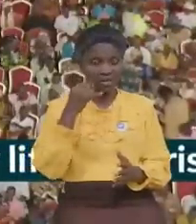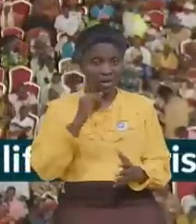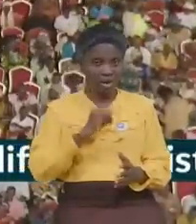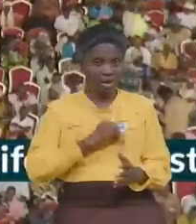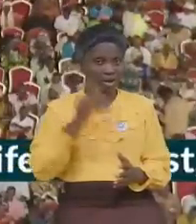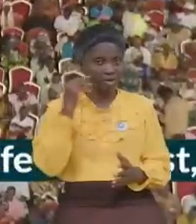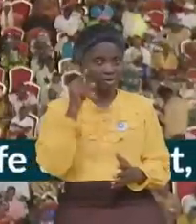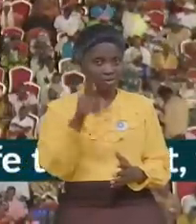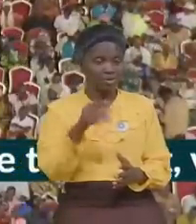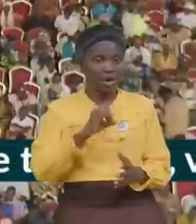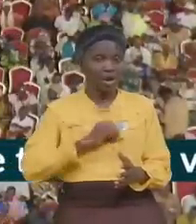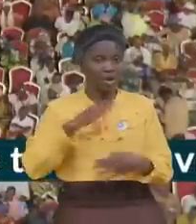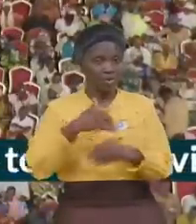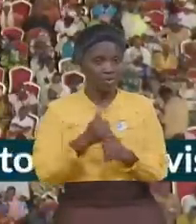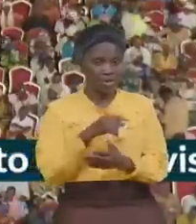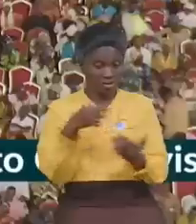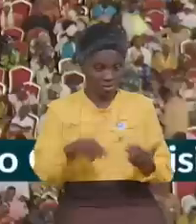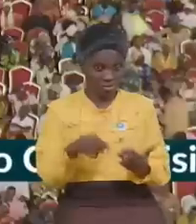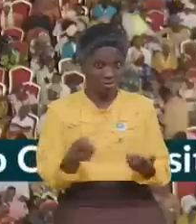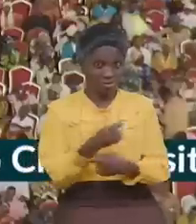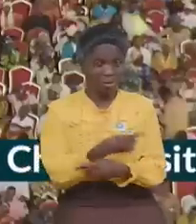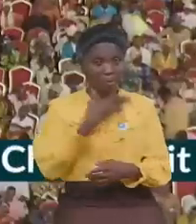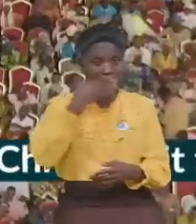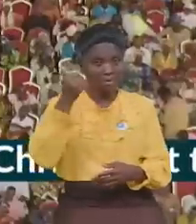the best day of my life.